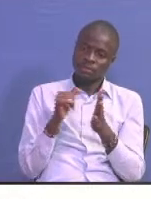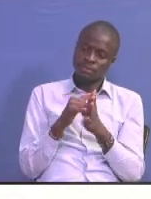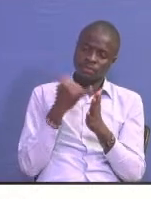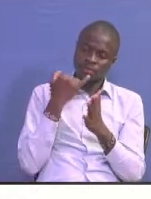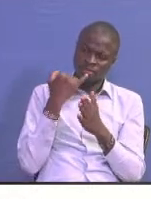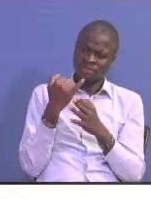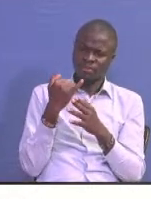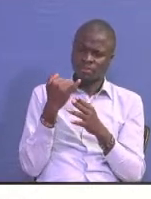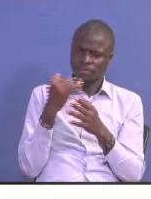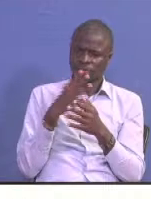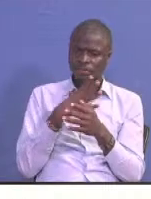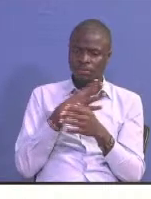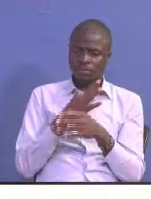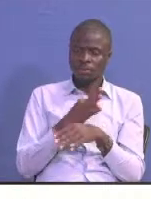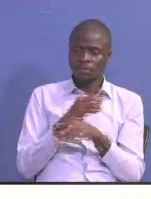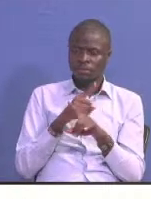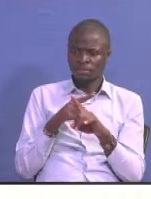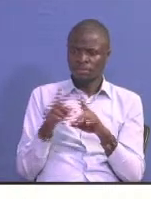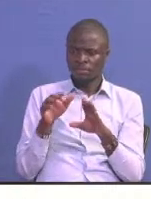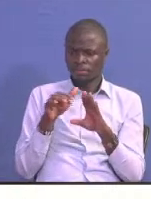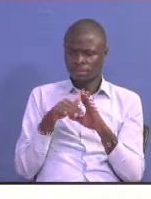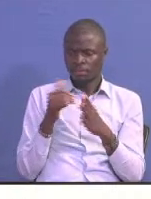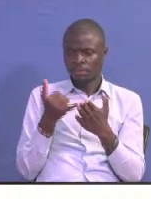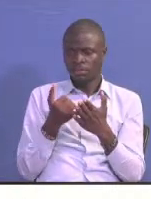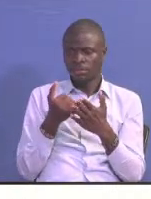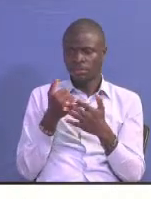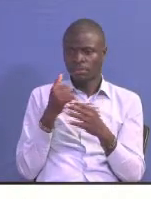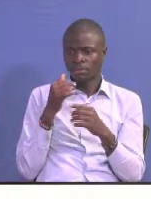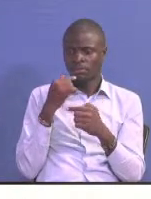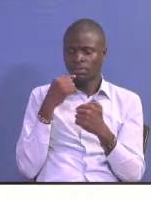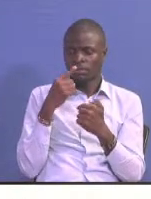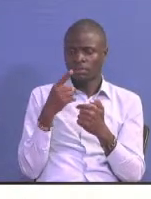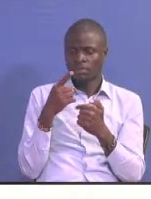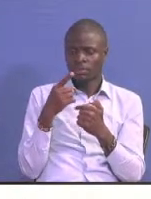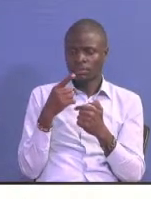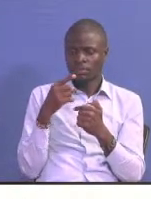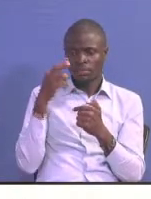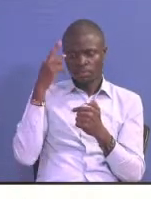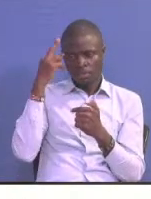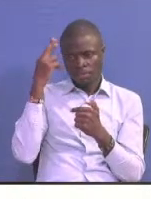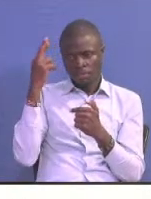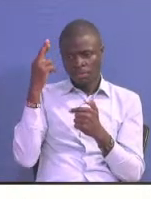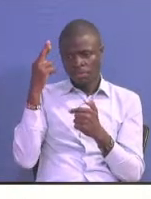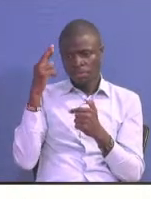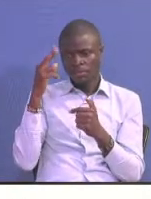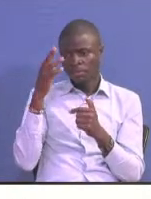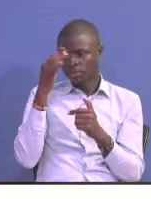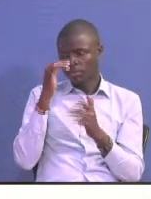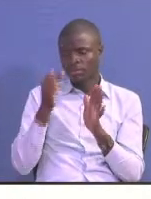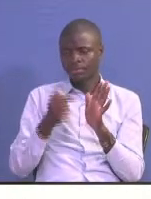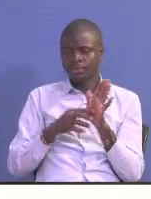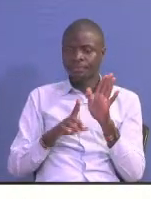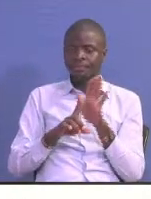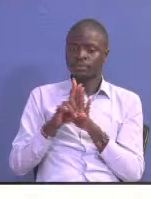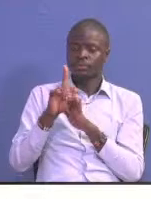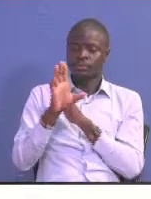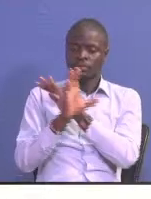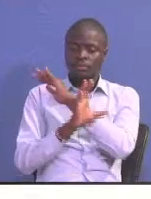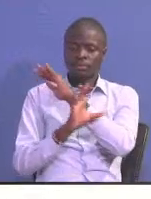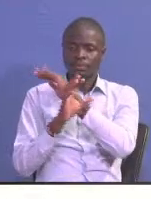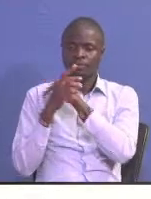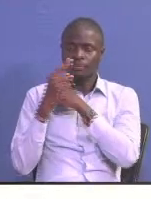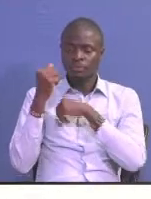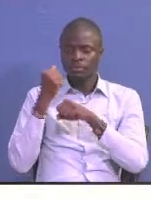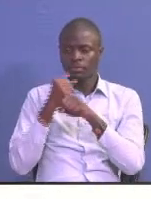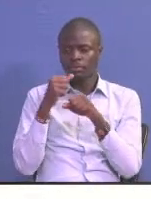catchy. But in it, you said that the reason why those developed countries, the universities are